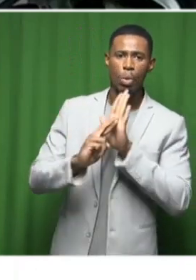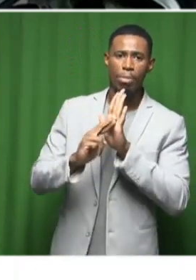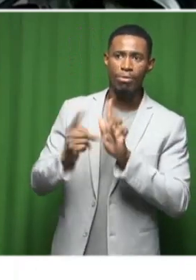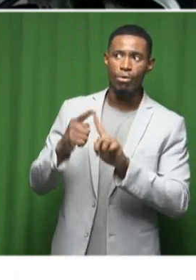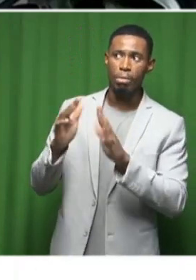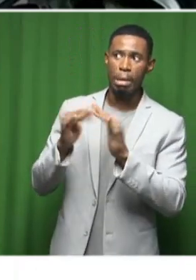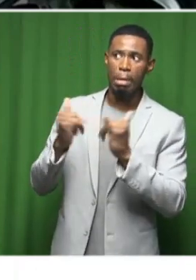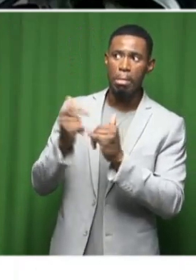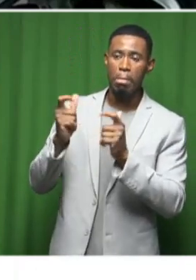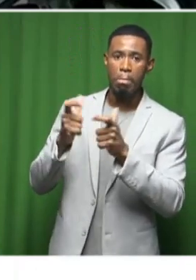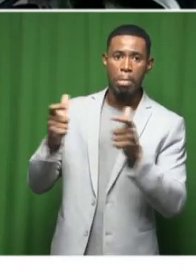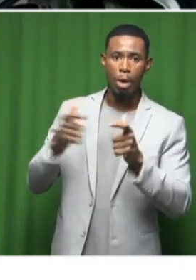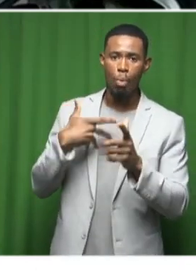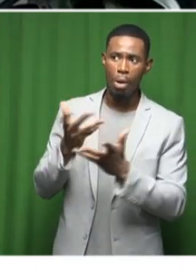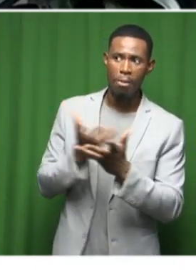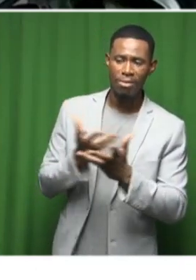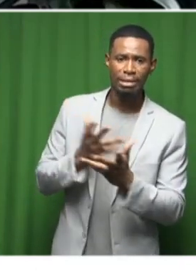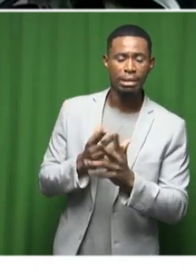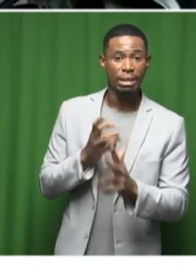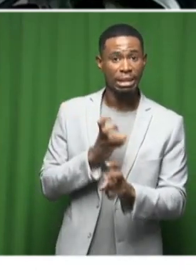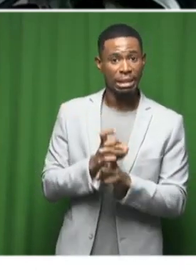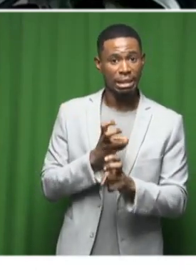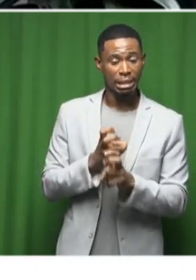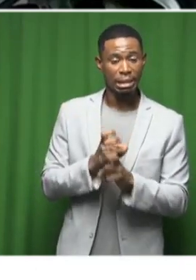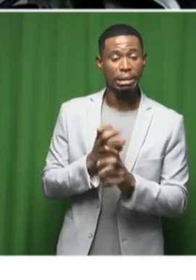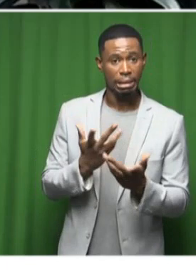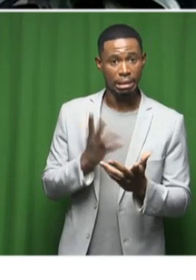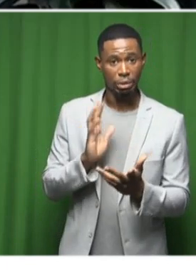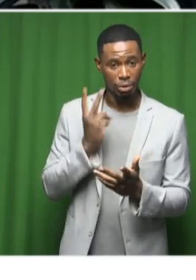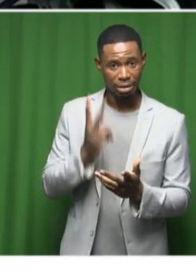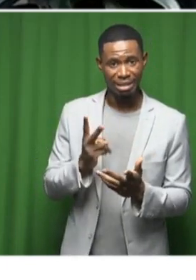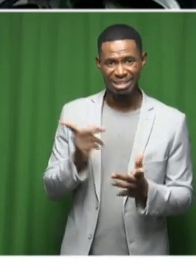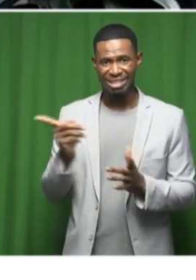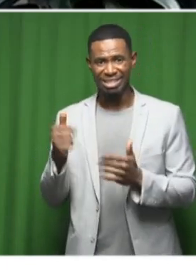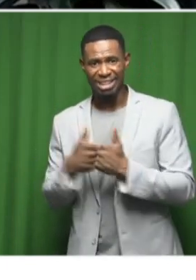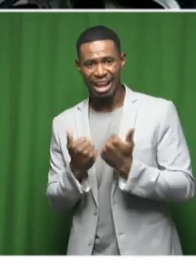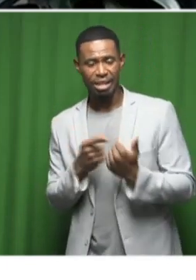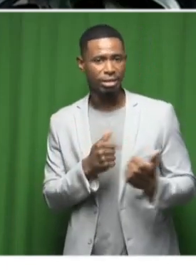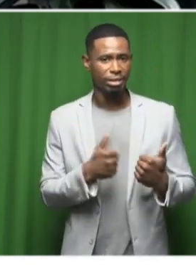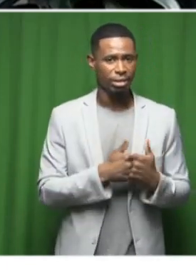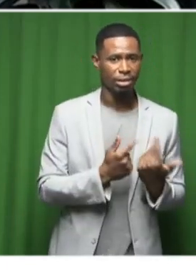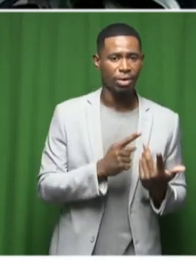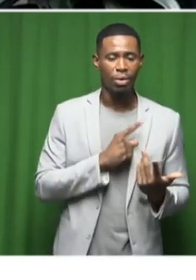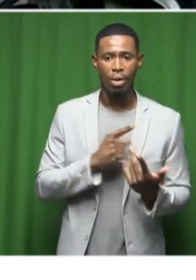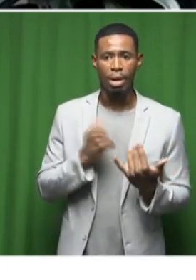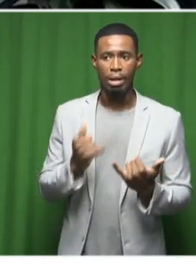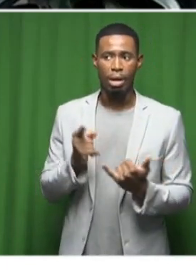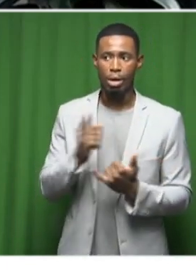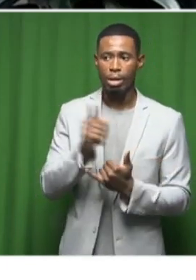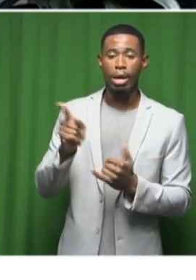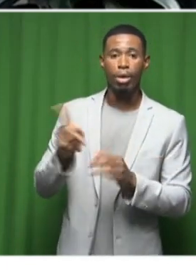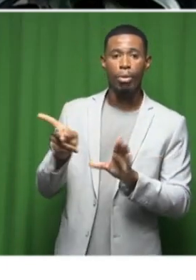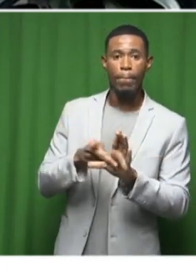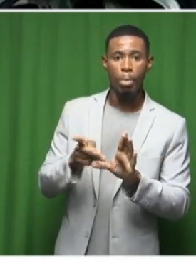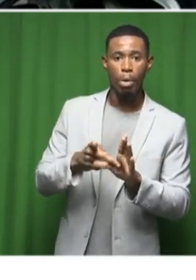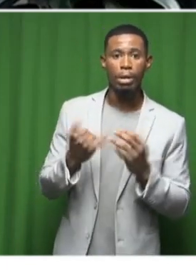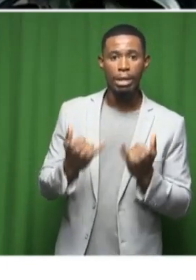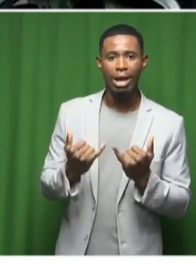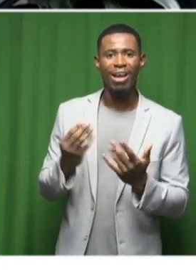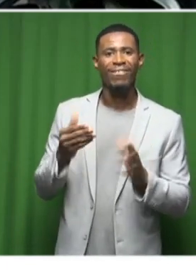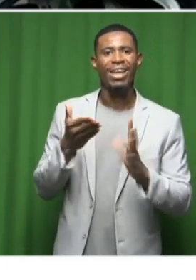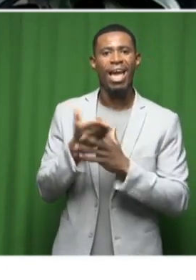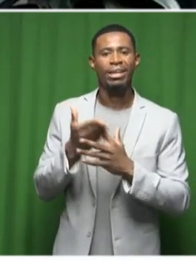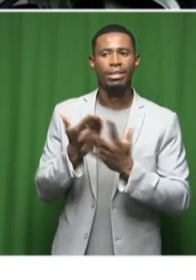these corporates that we have participating in the accelerator. And through participating in this, they're able to access several at one